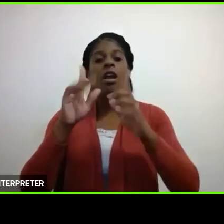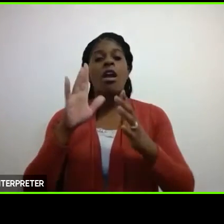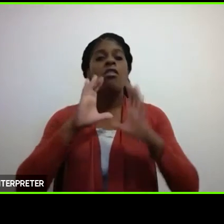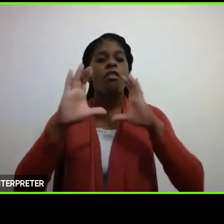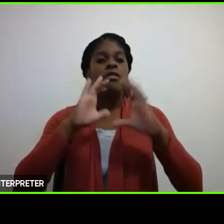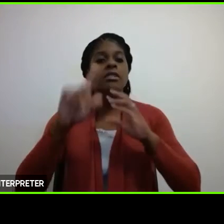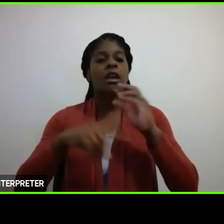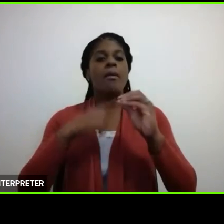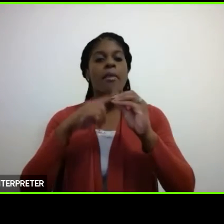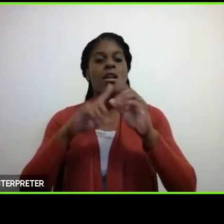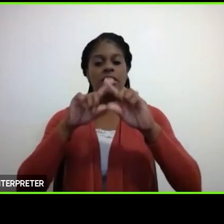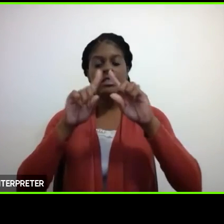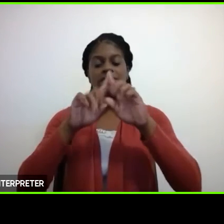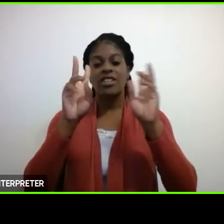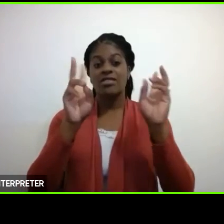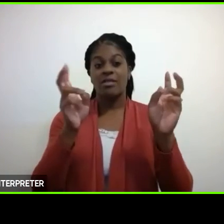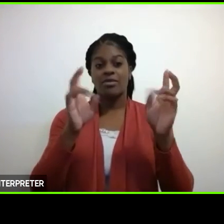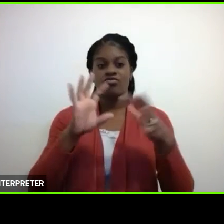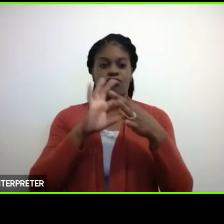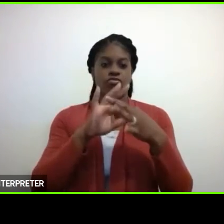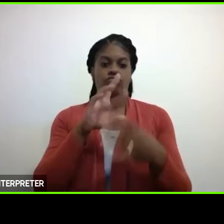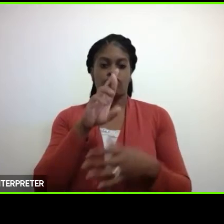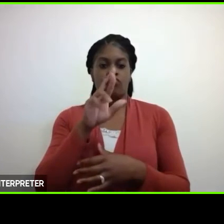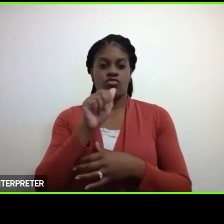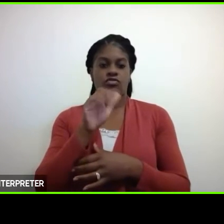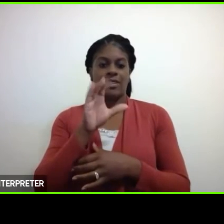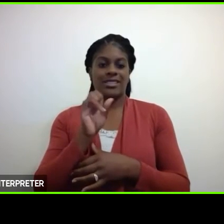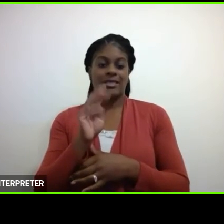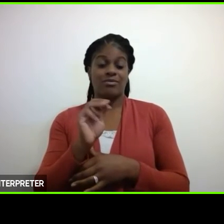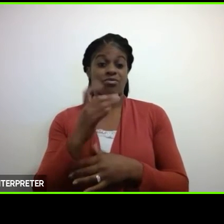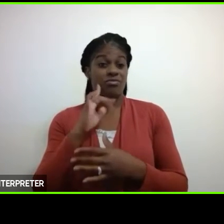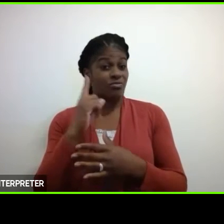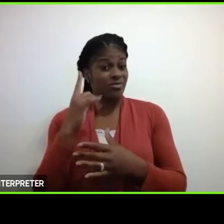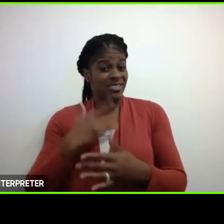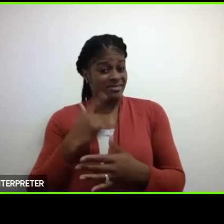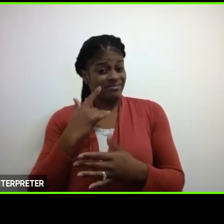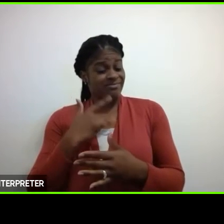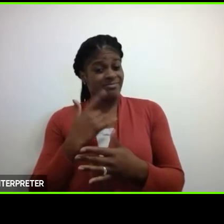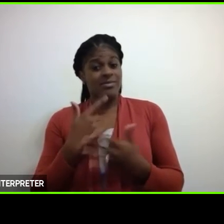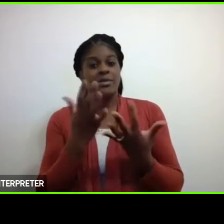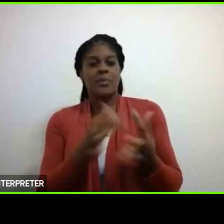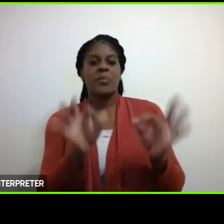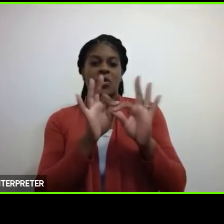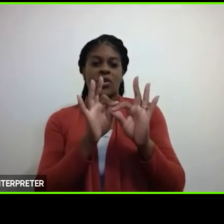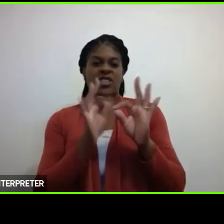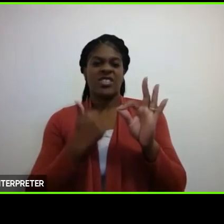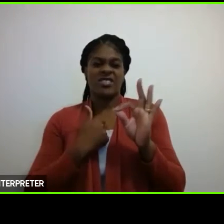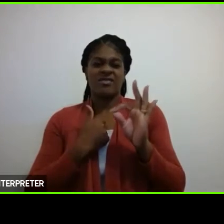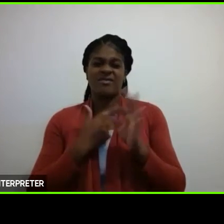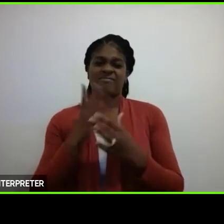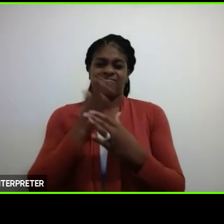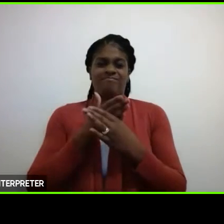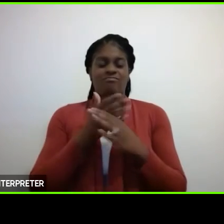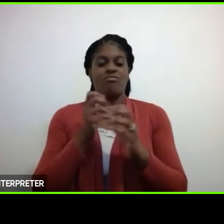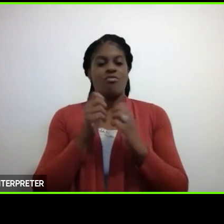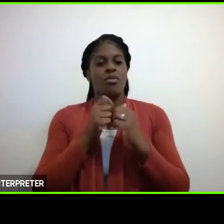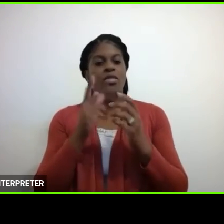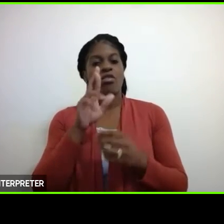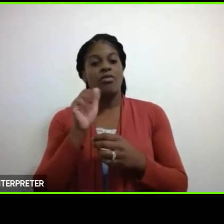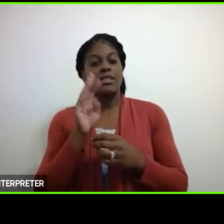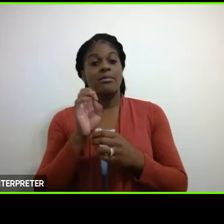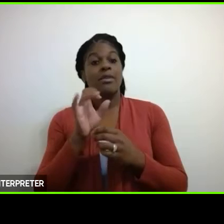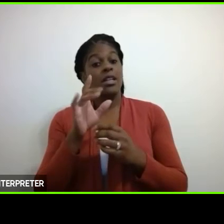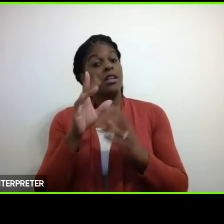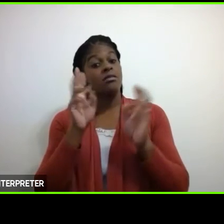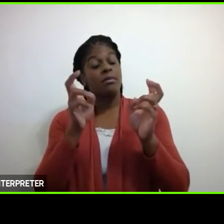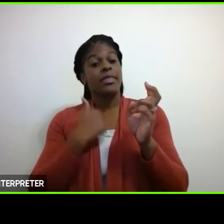around the different topics around racism. We felt that it was important to discuss the intersection of racism and a topic that is near